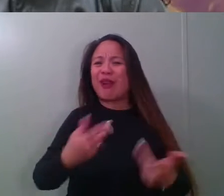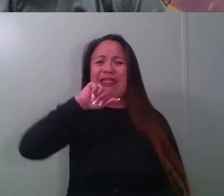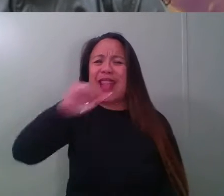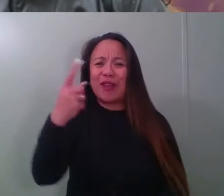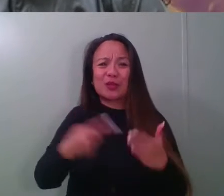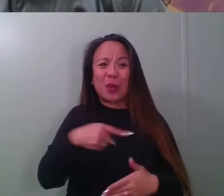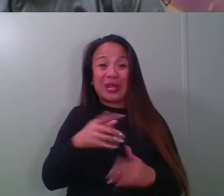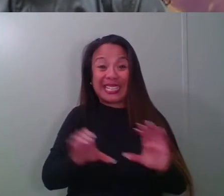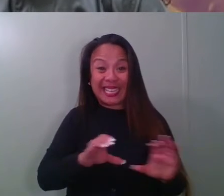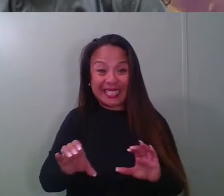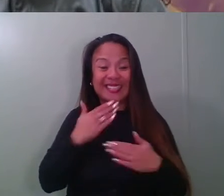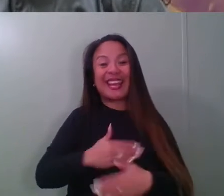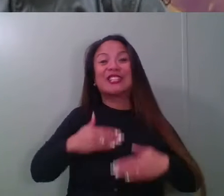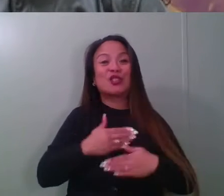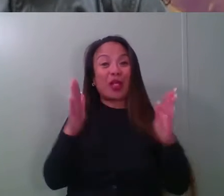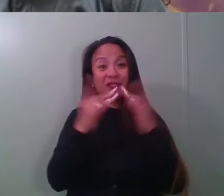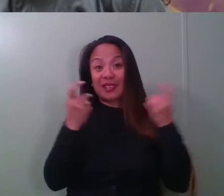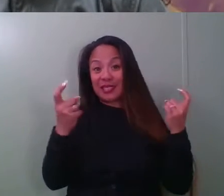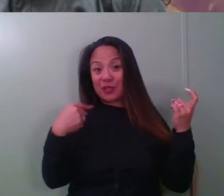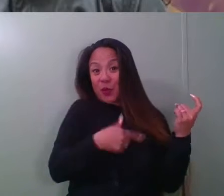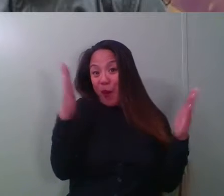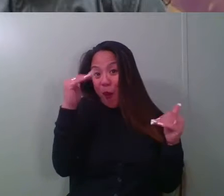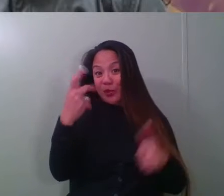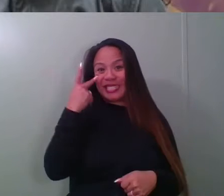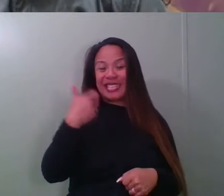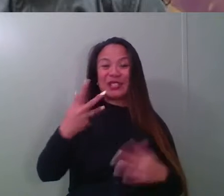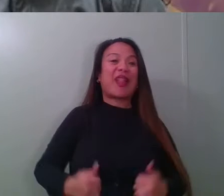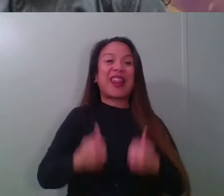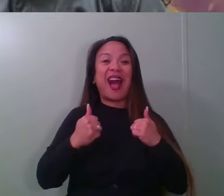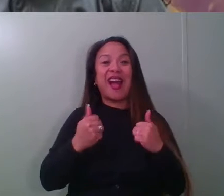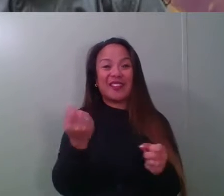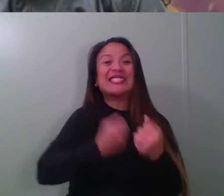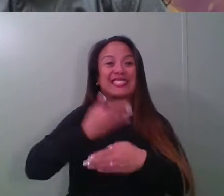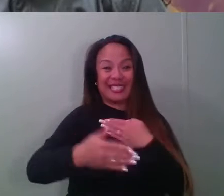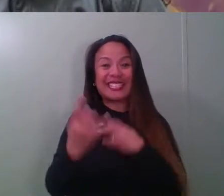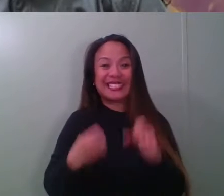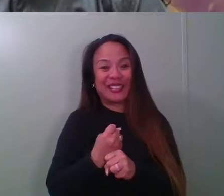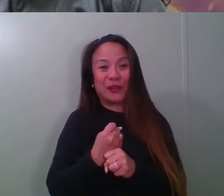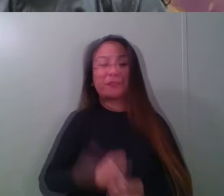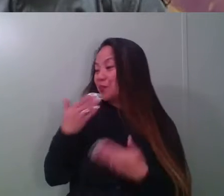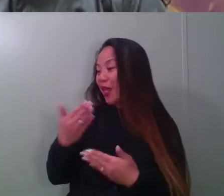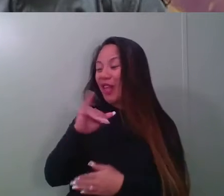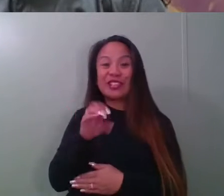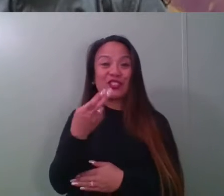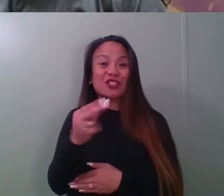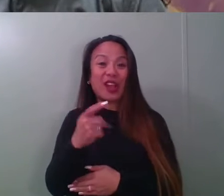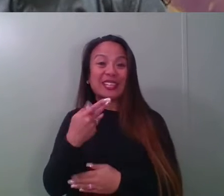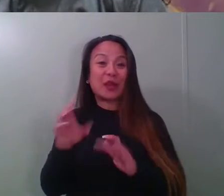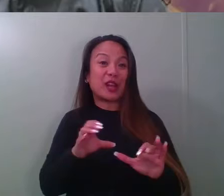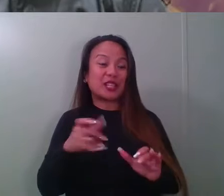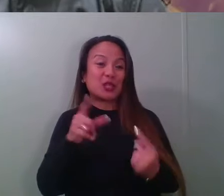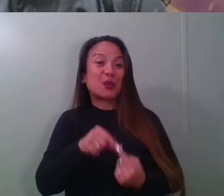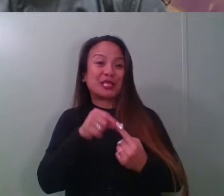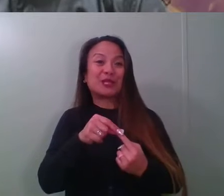And I hope everybody loves what we did. Enjoy the festival, and we hope to see you guys live next year. Thanks, John. And I